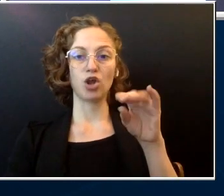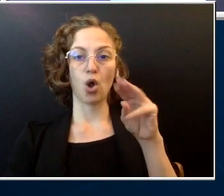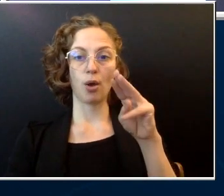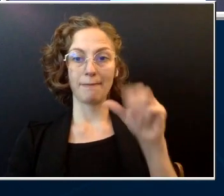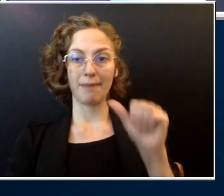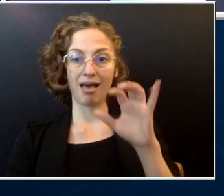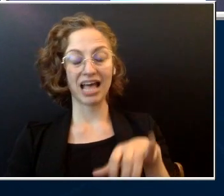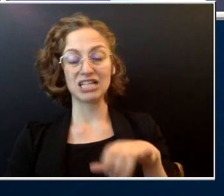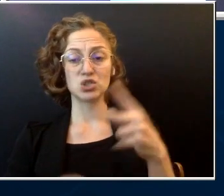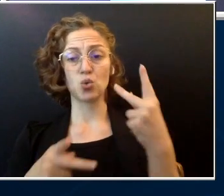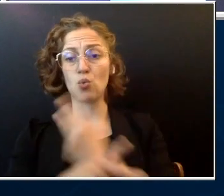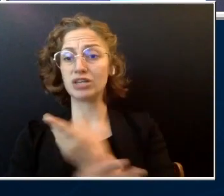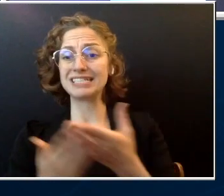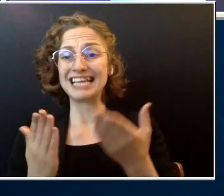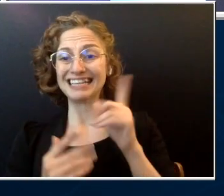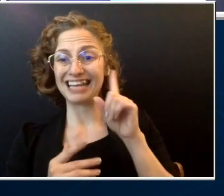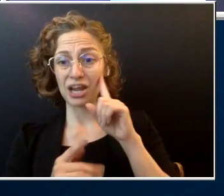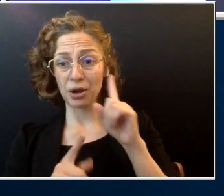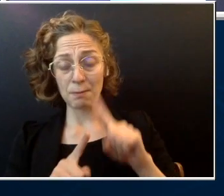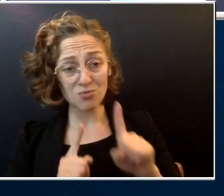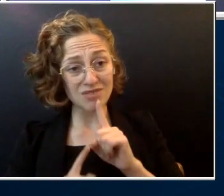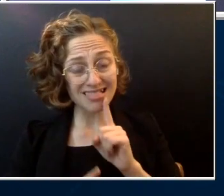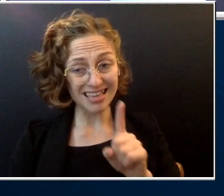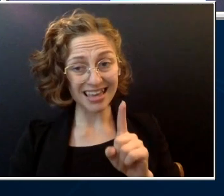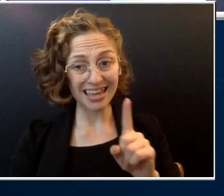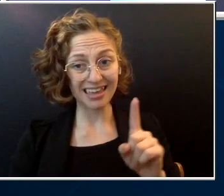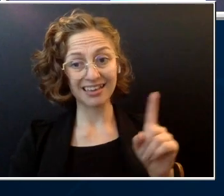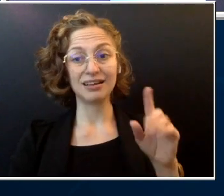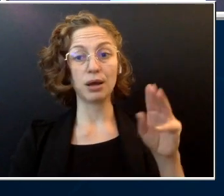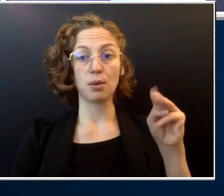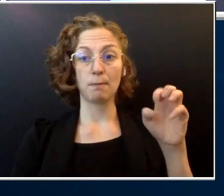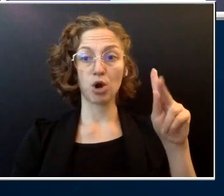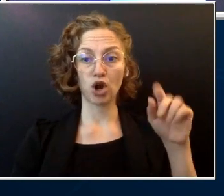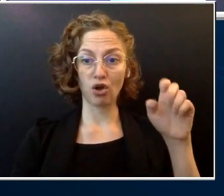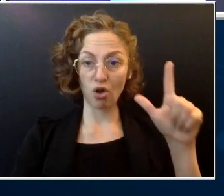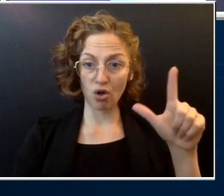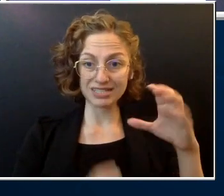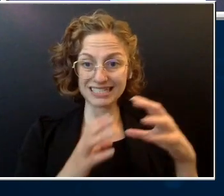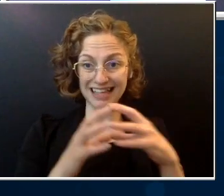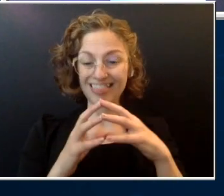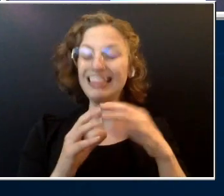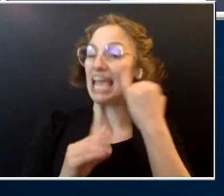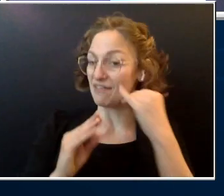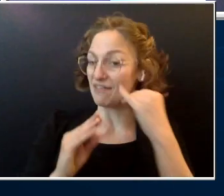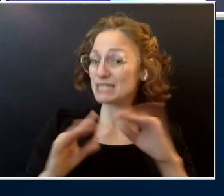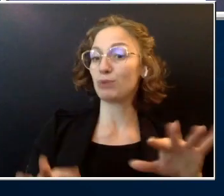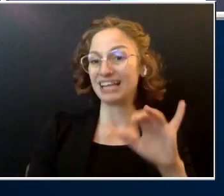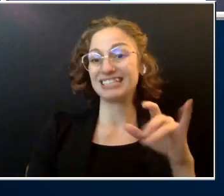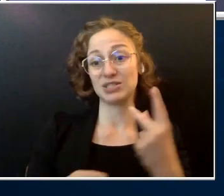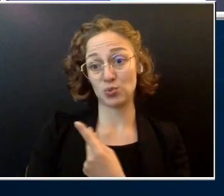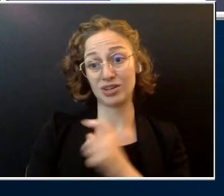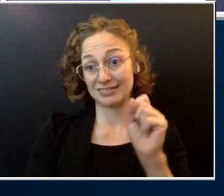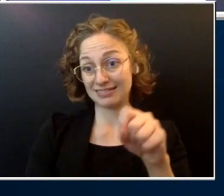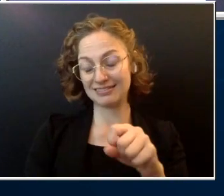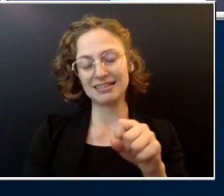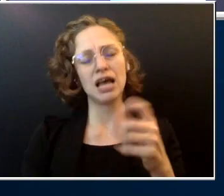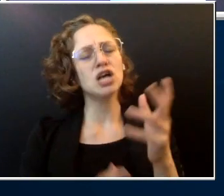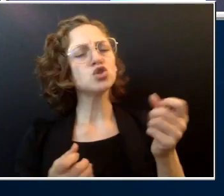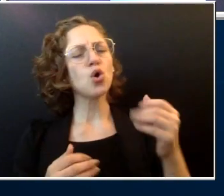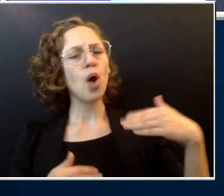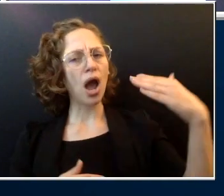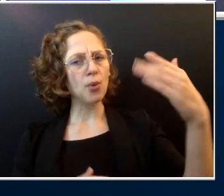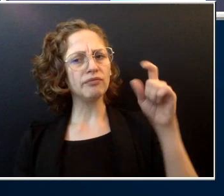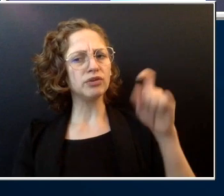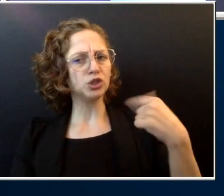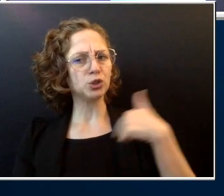metastasizes. Haley wants to know just how often should we be getting skin checks? I get it yearly just because I've had some skin cancer